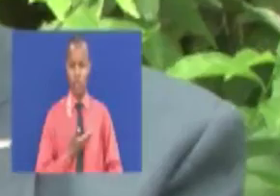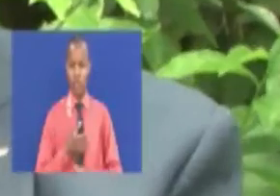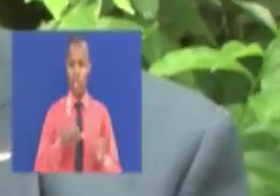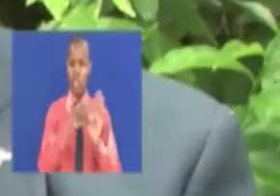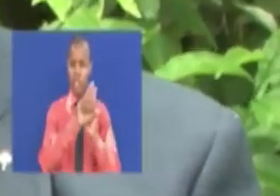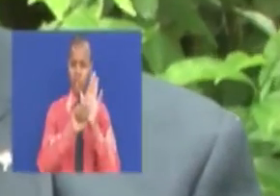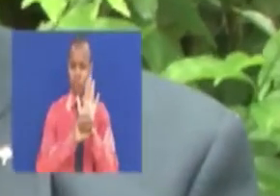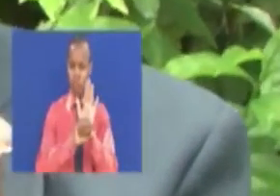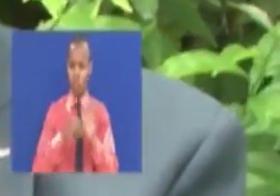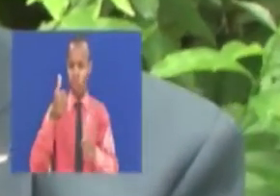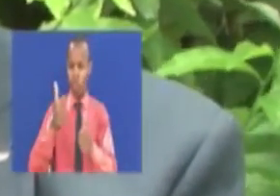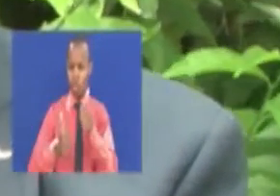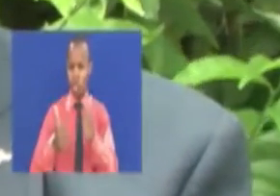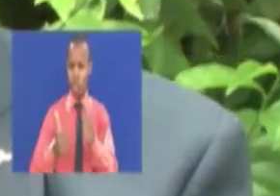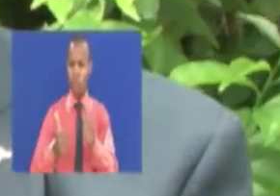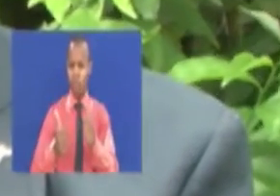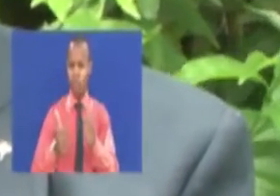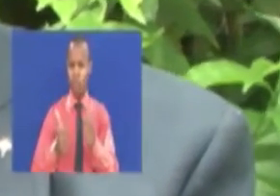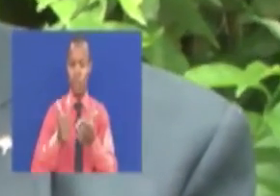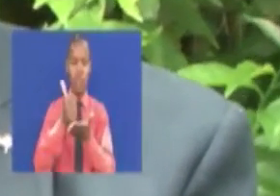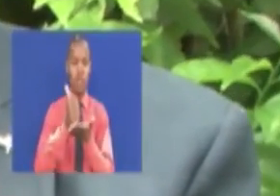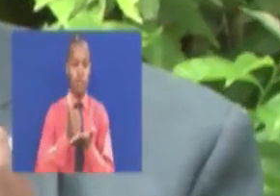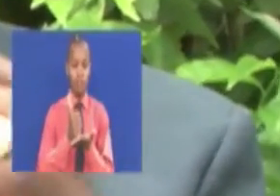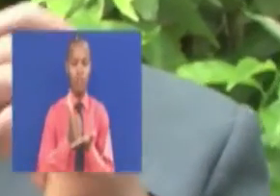is guiding them and giving out